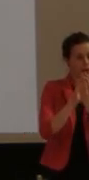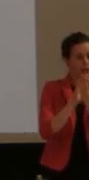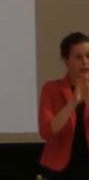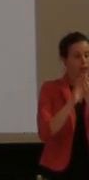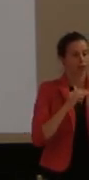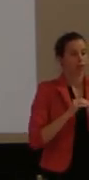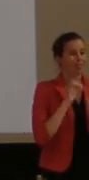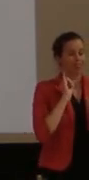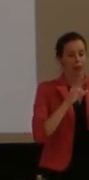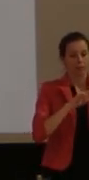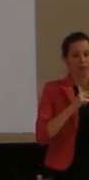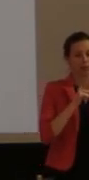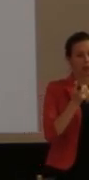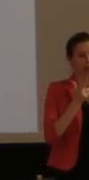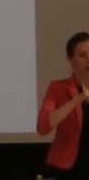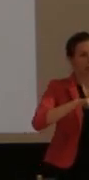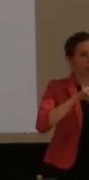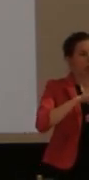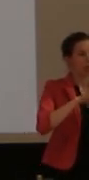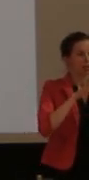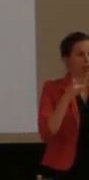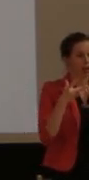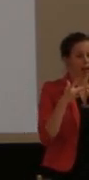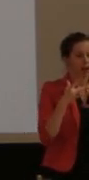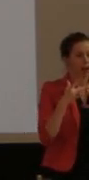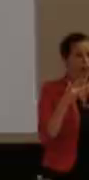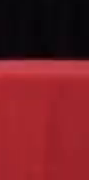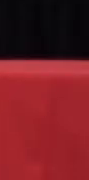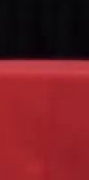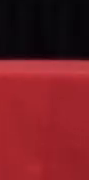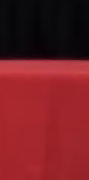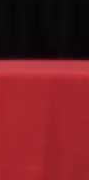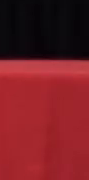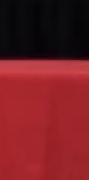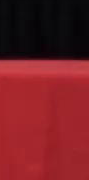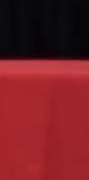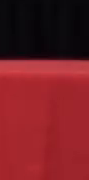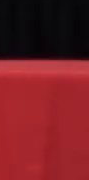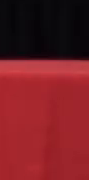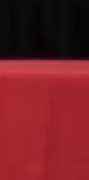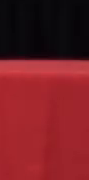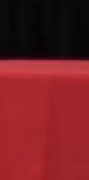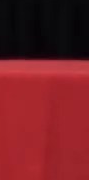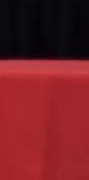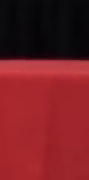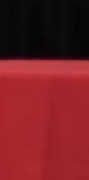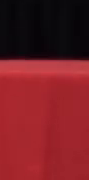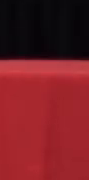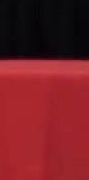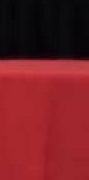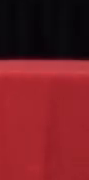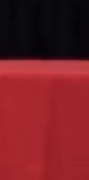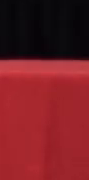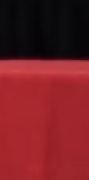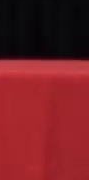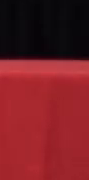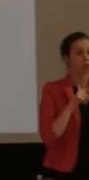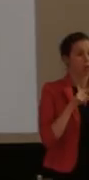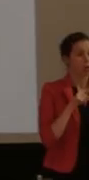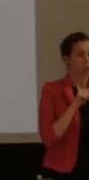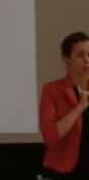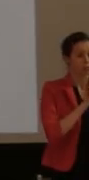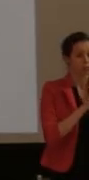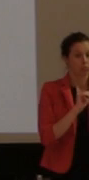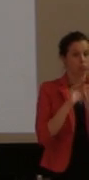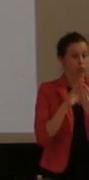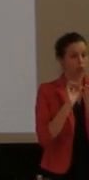is where you can enroll online at joinallofus.org or through the app. Through both of these channels,